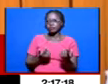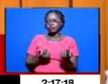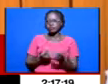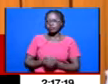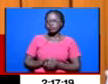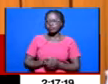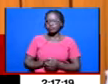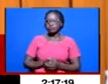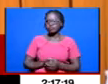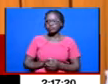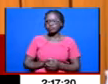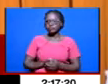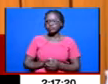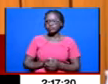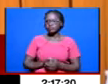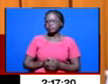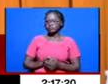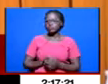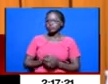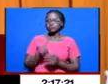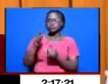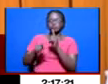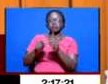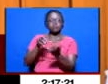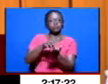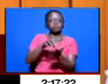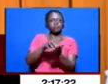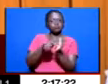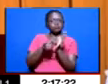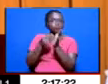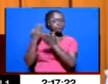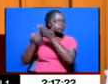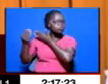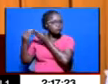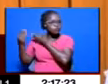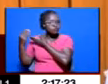and citing various cases and showing the historical